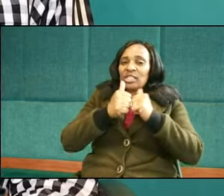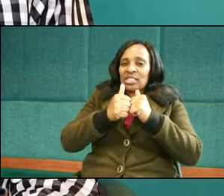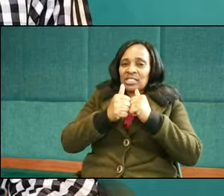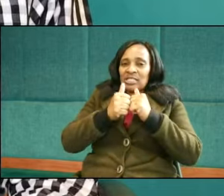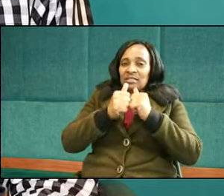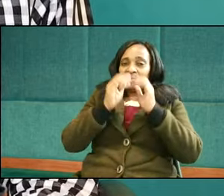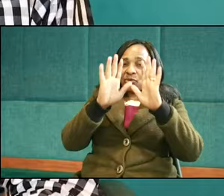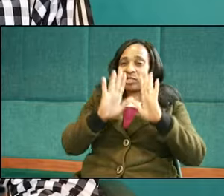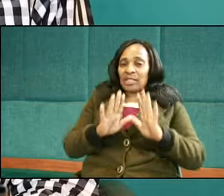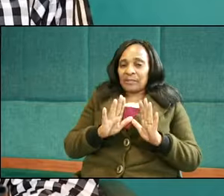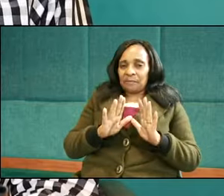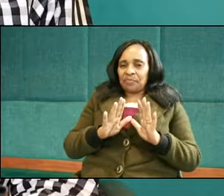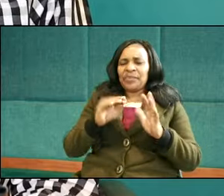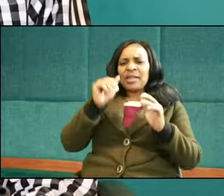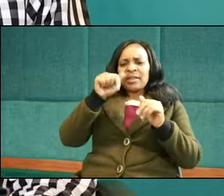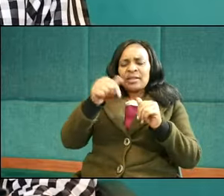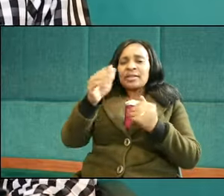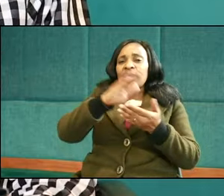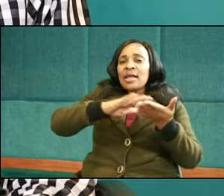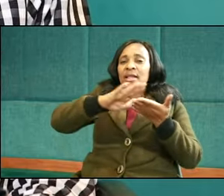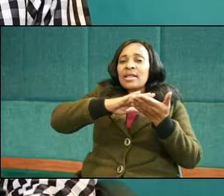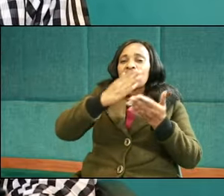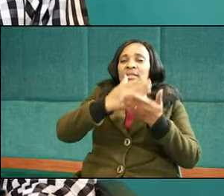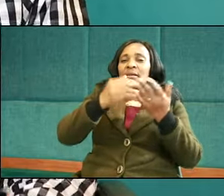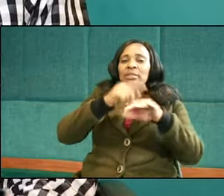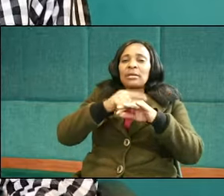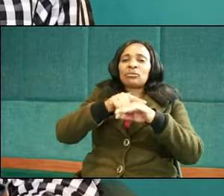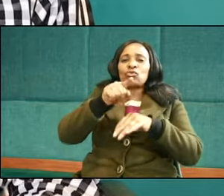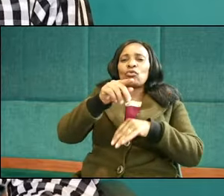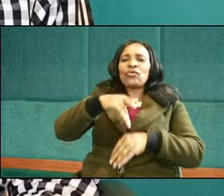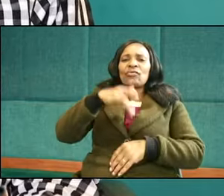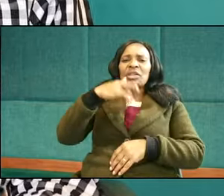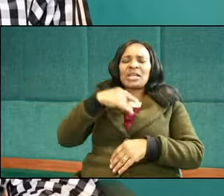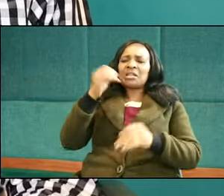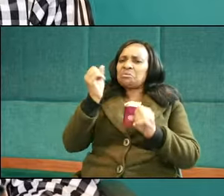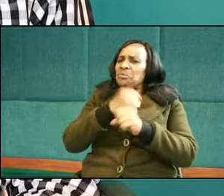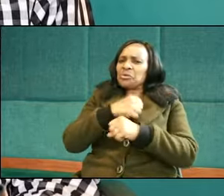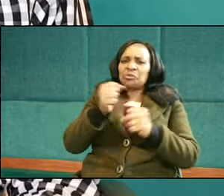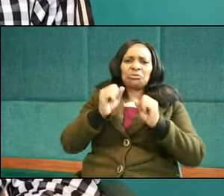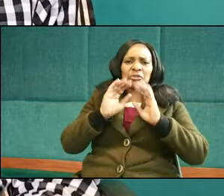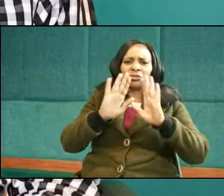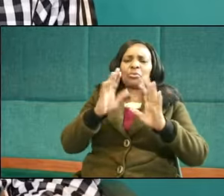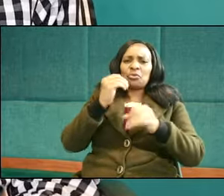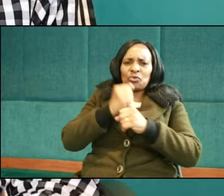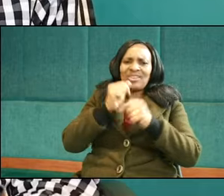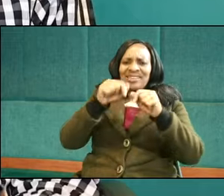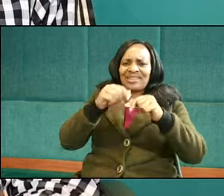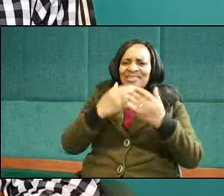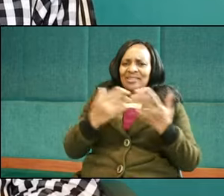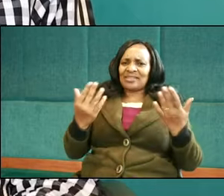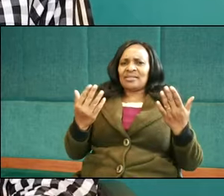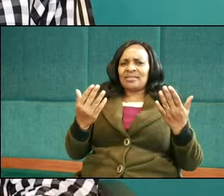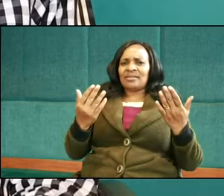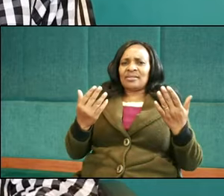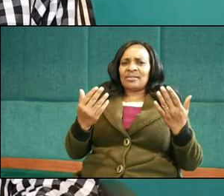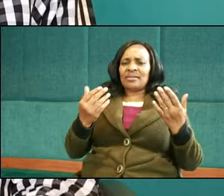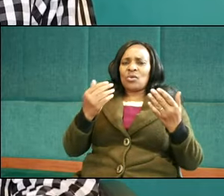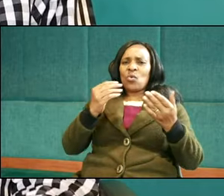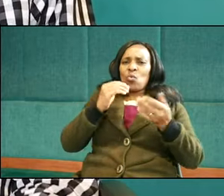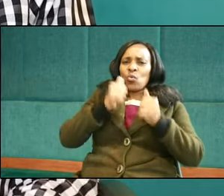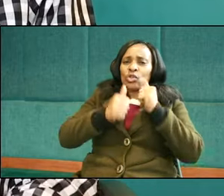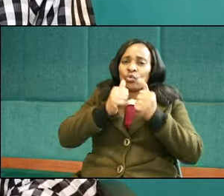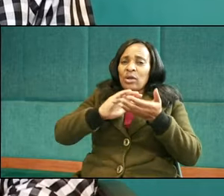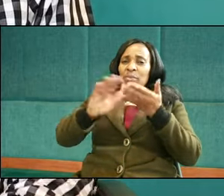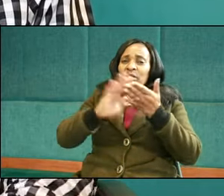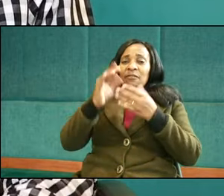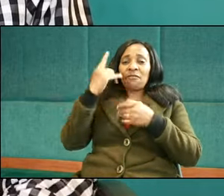because there's an area that sometimes we feel that we won't be able to stop doing this thing that we're repenting from. Mm-hmm.